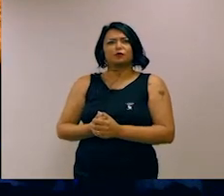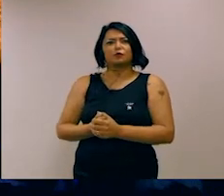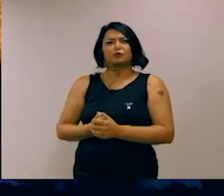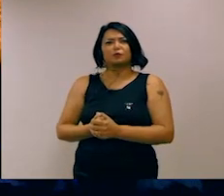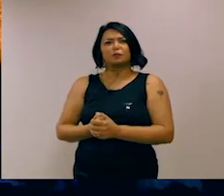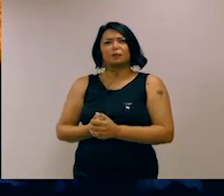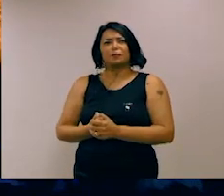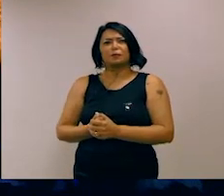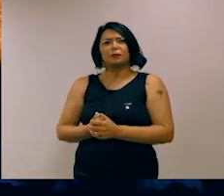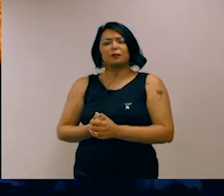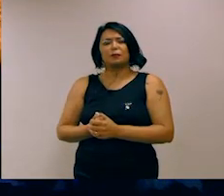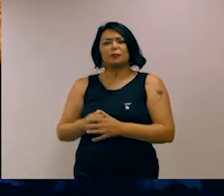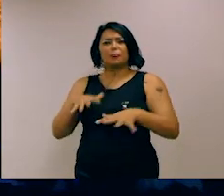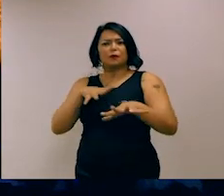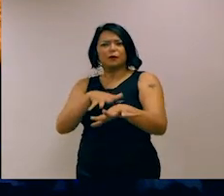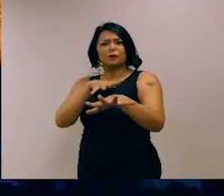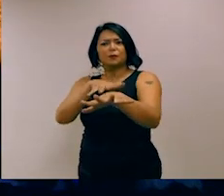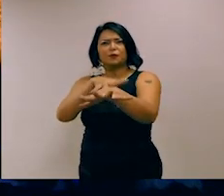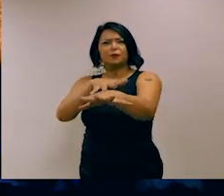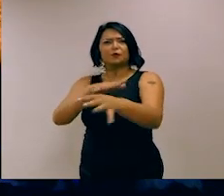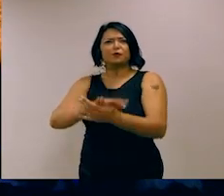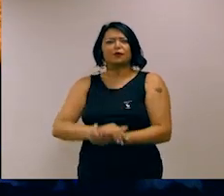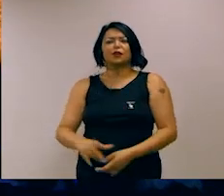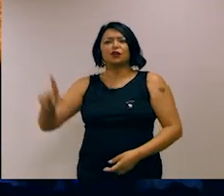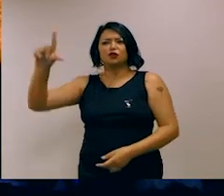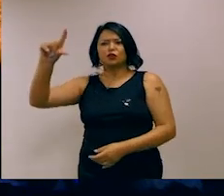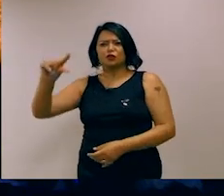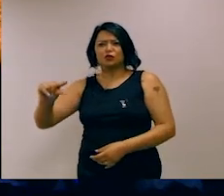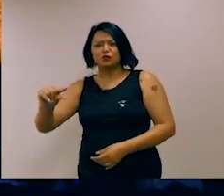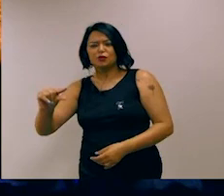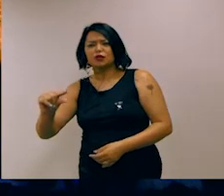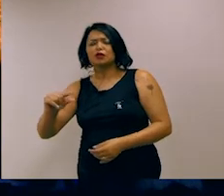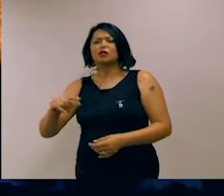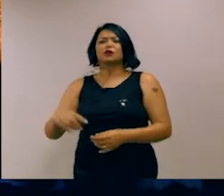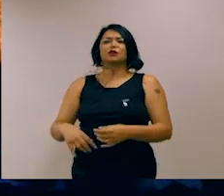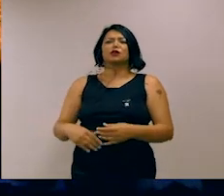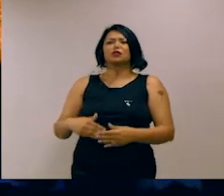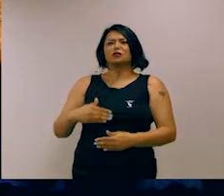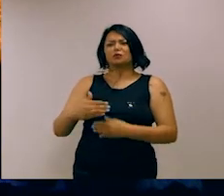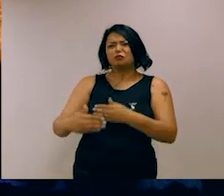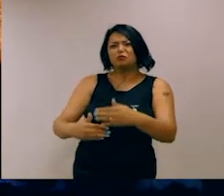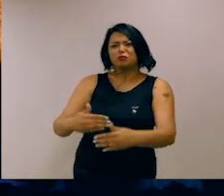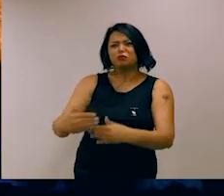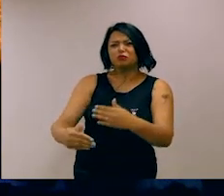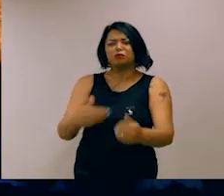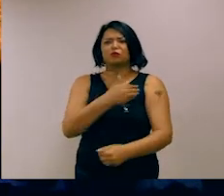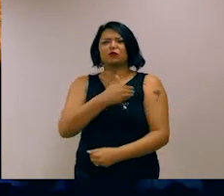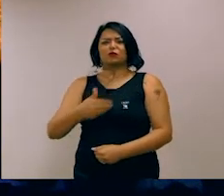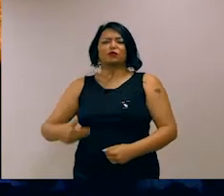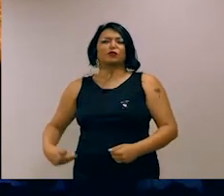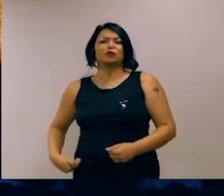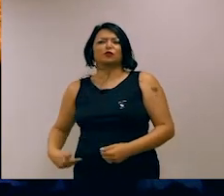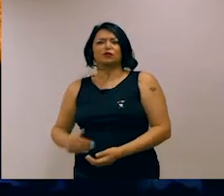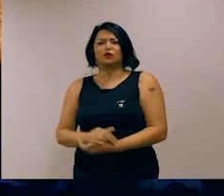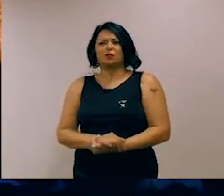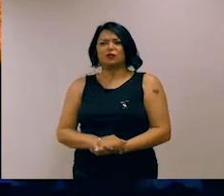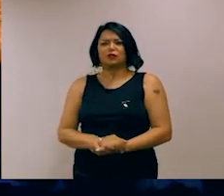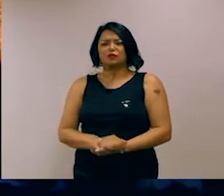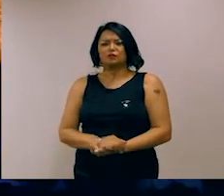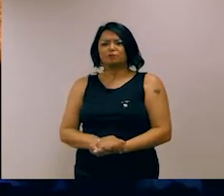minimizar a burocracia do governo e outras coisas.